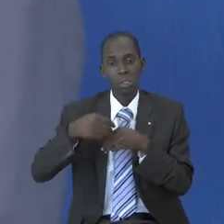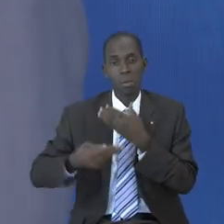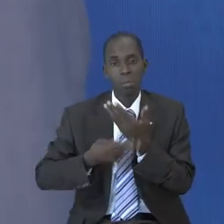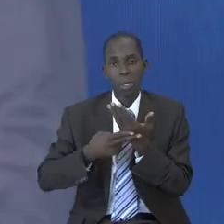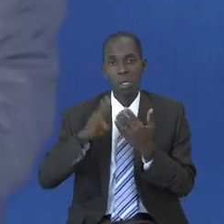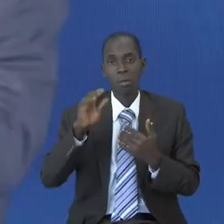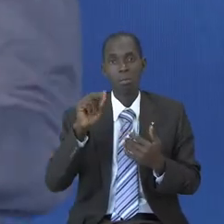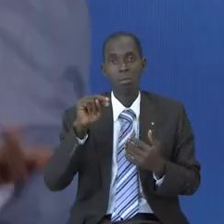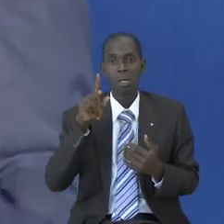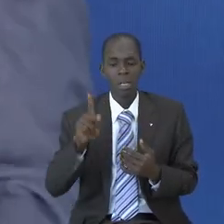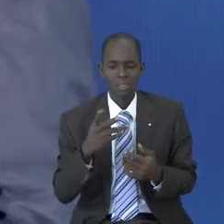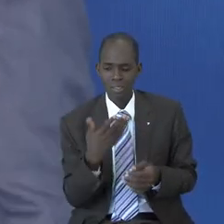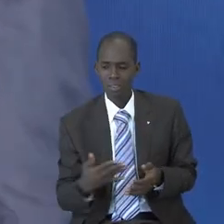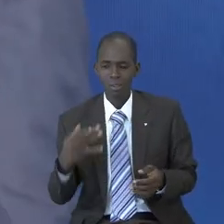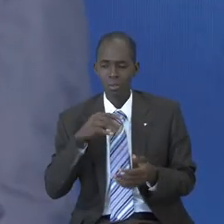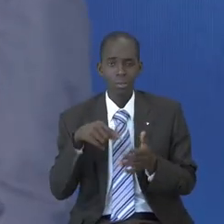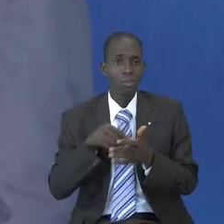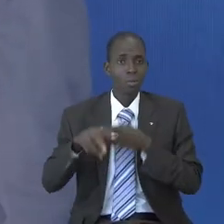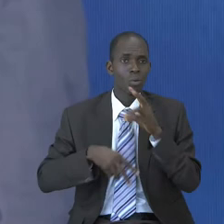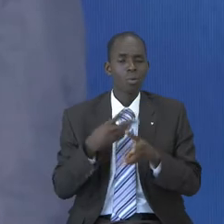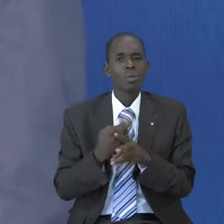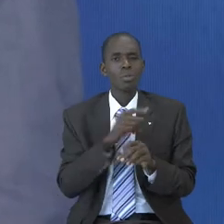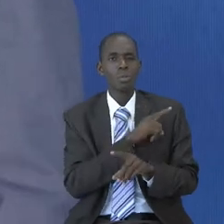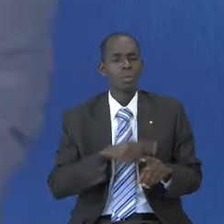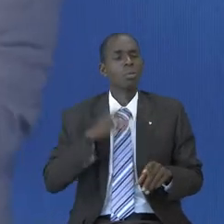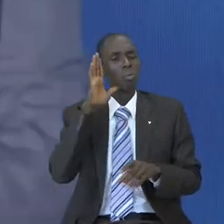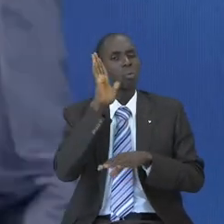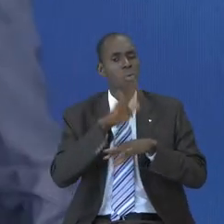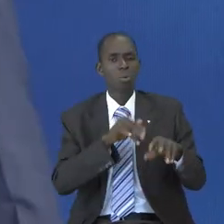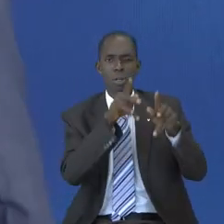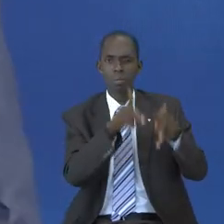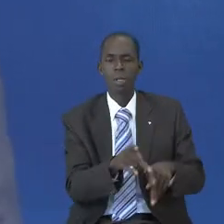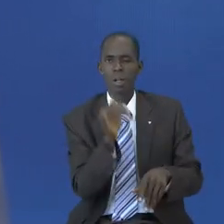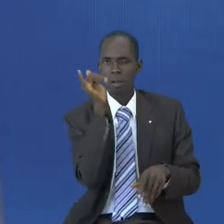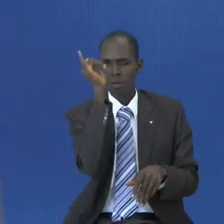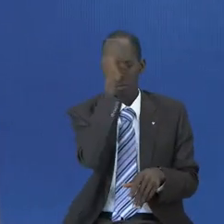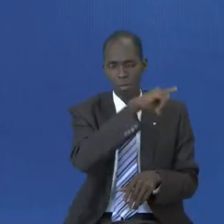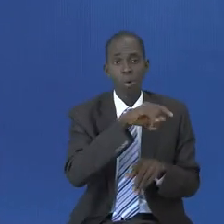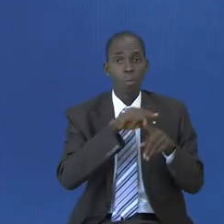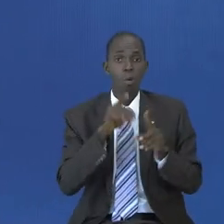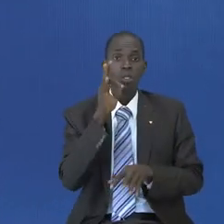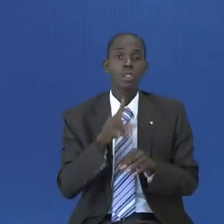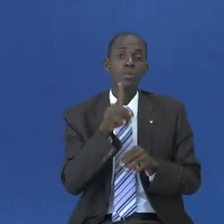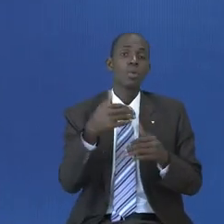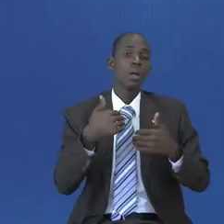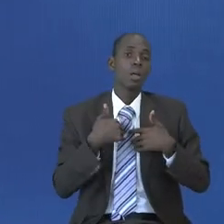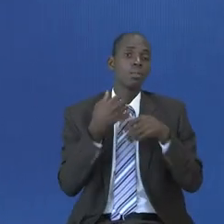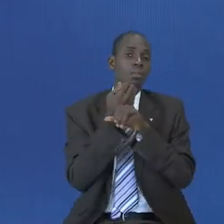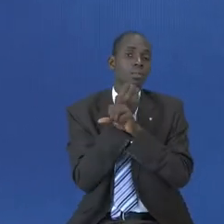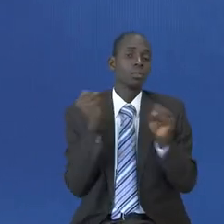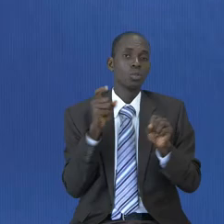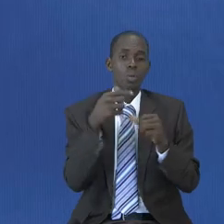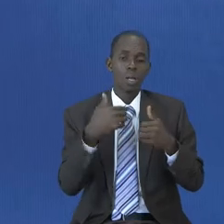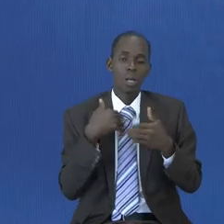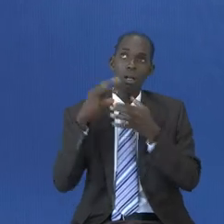this world, the Lord will call the person a fool. But if you have salvation, if you have connection